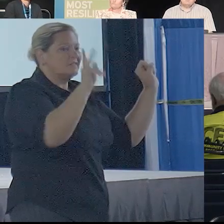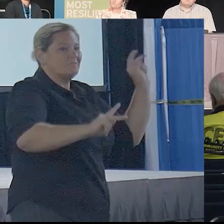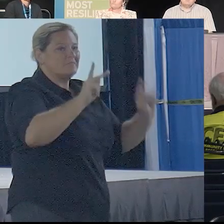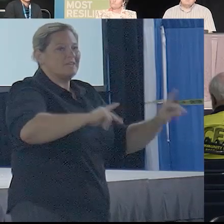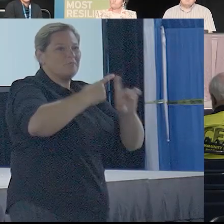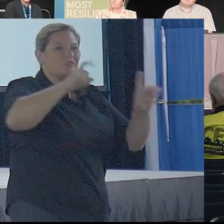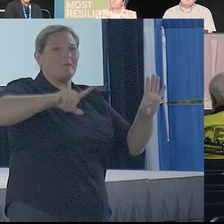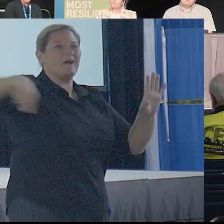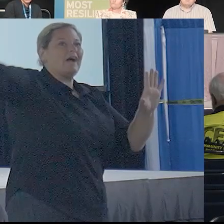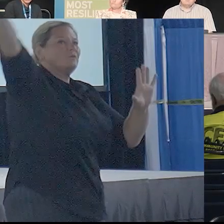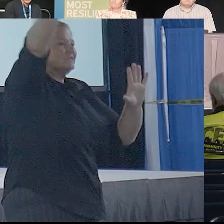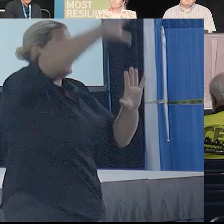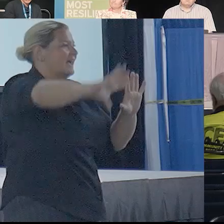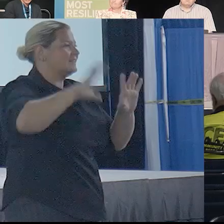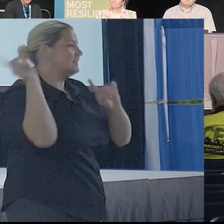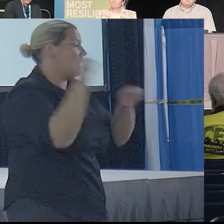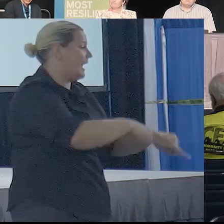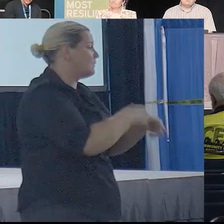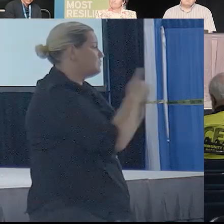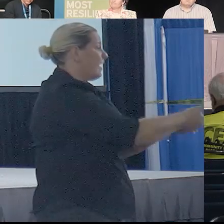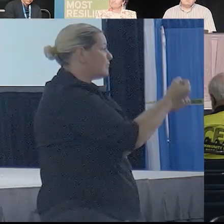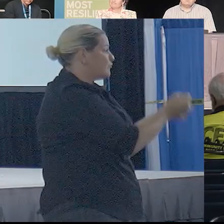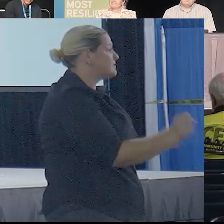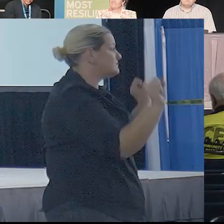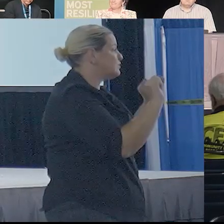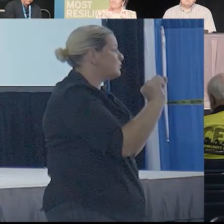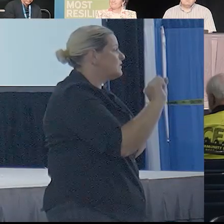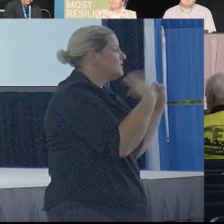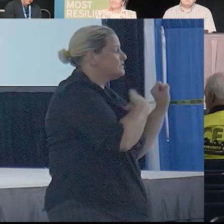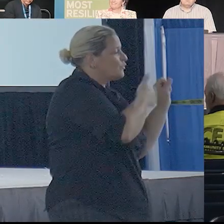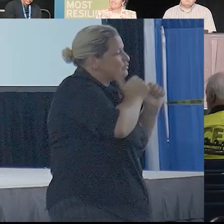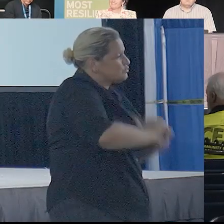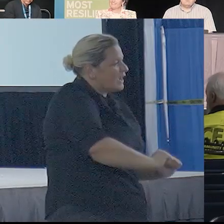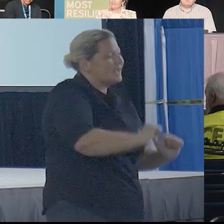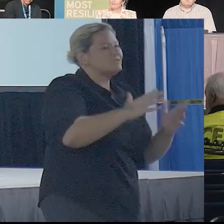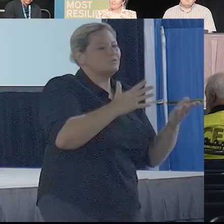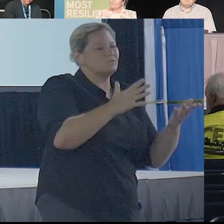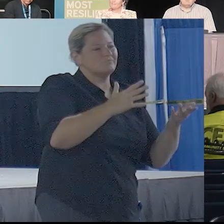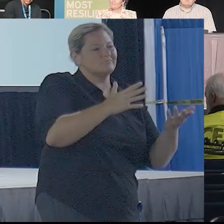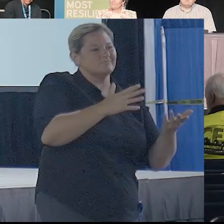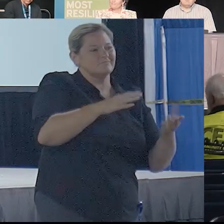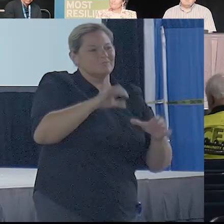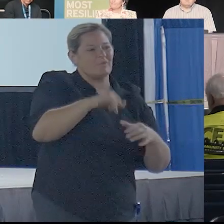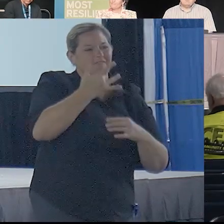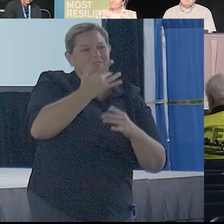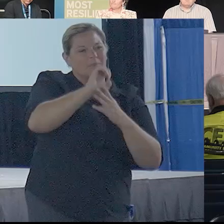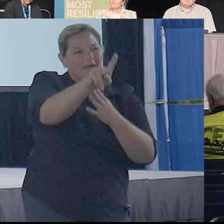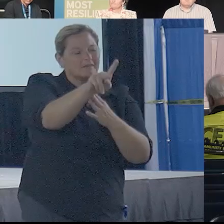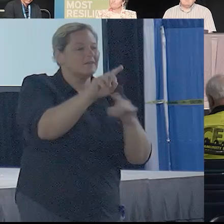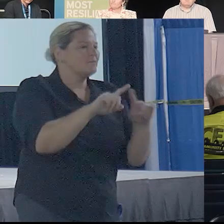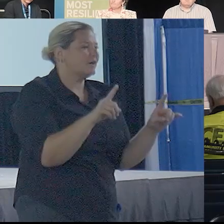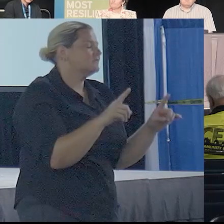of Houston who were returning the favor. And that's part of it. It's having a synergy, working together, not